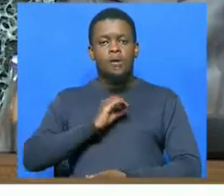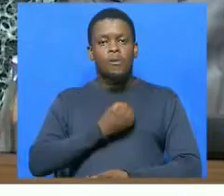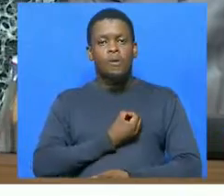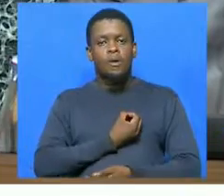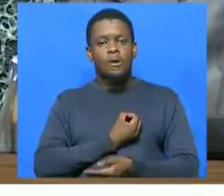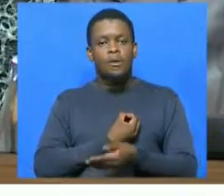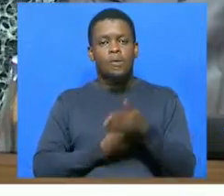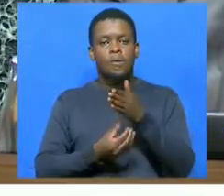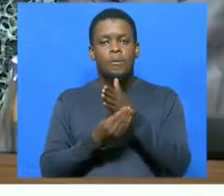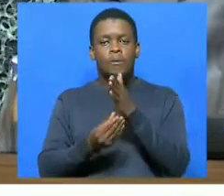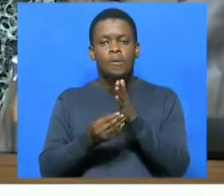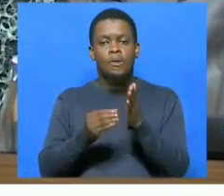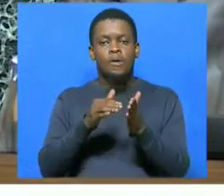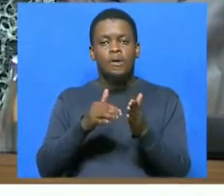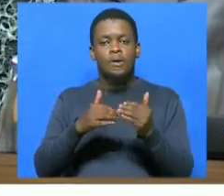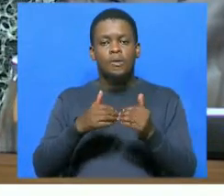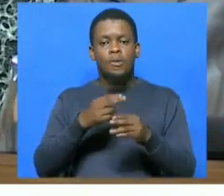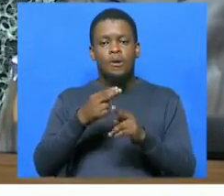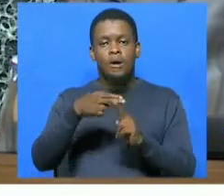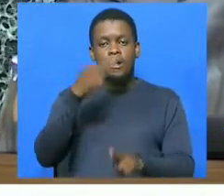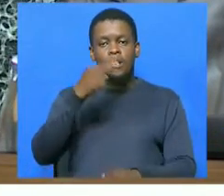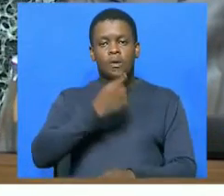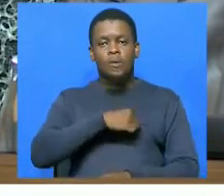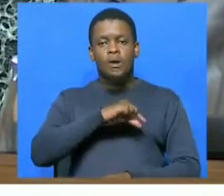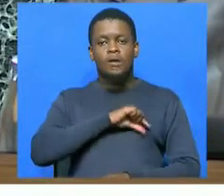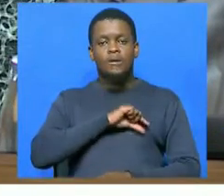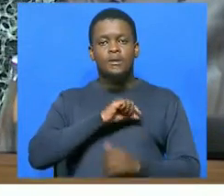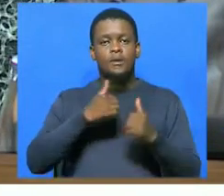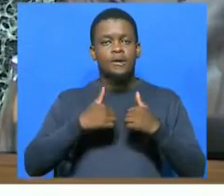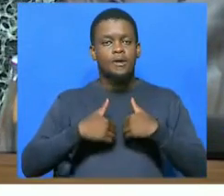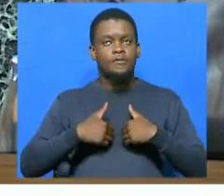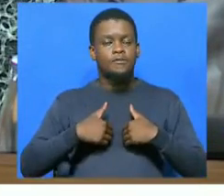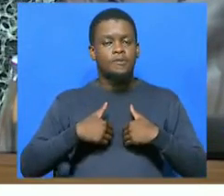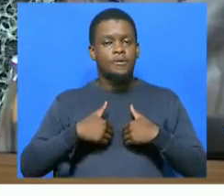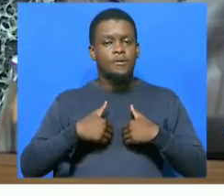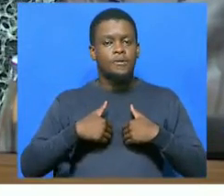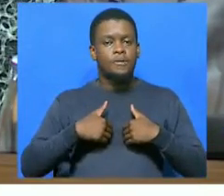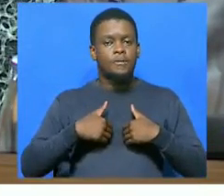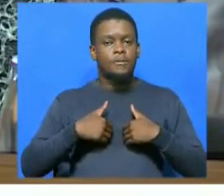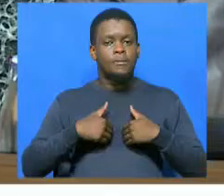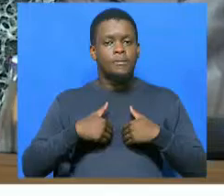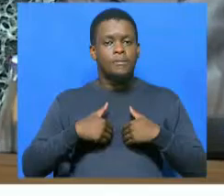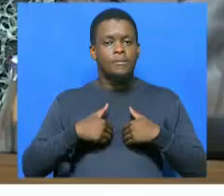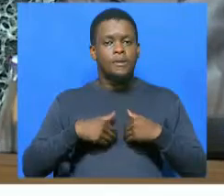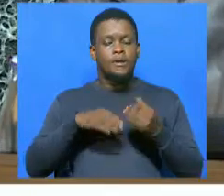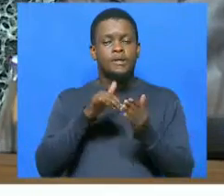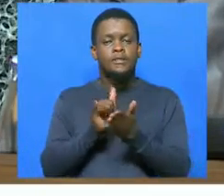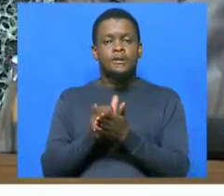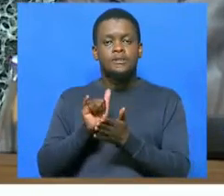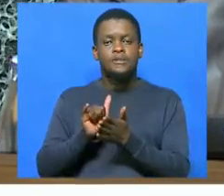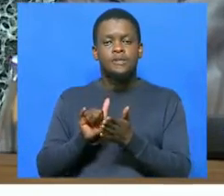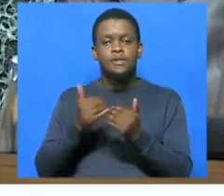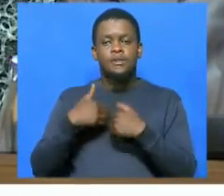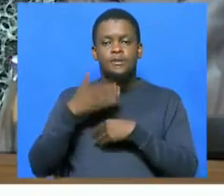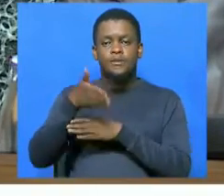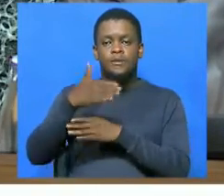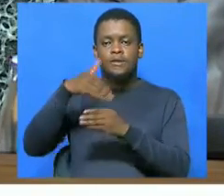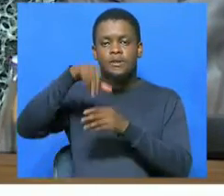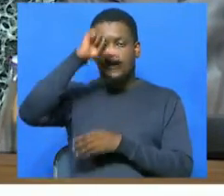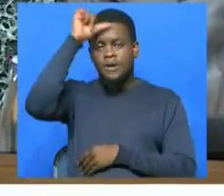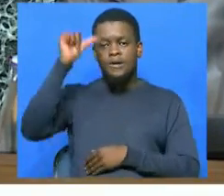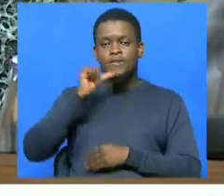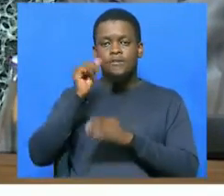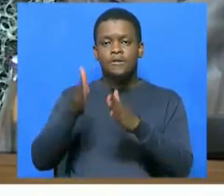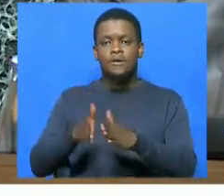which is of the highest quality and standard, I doubt was ever available to any of the African countries. It